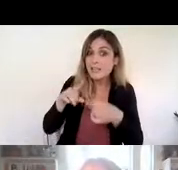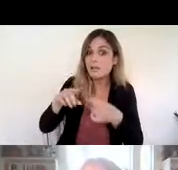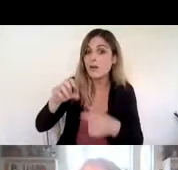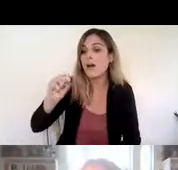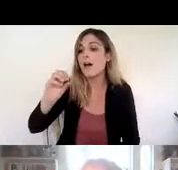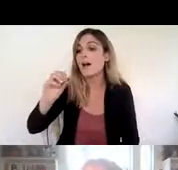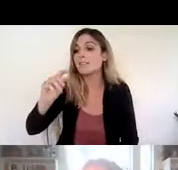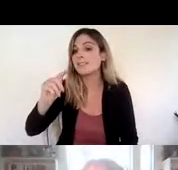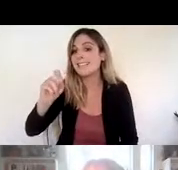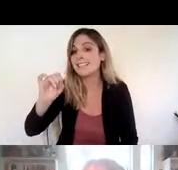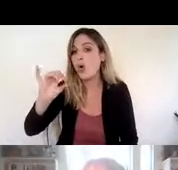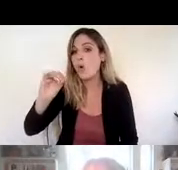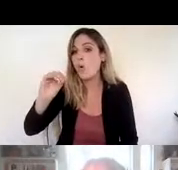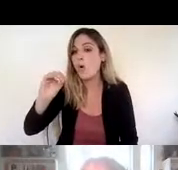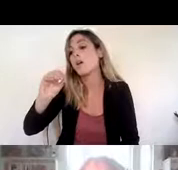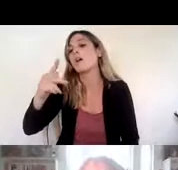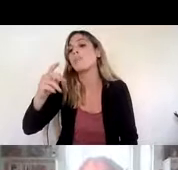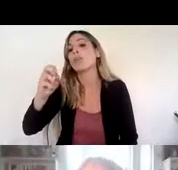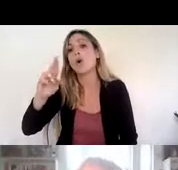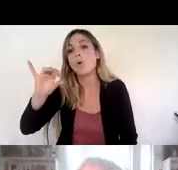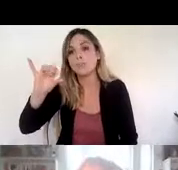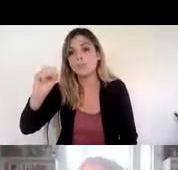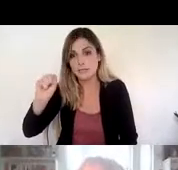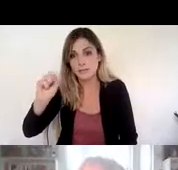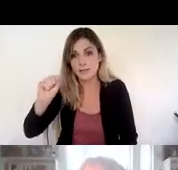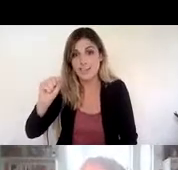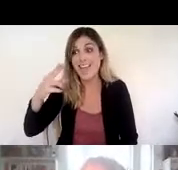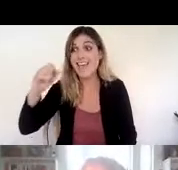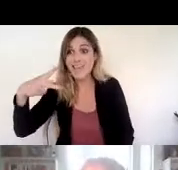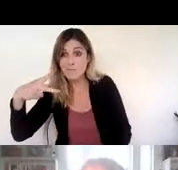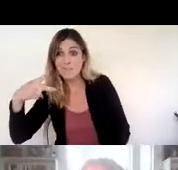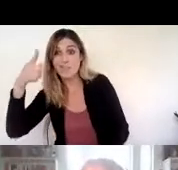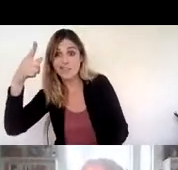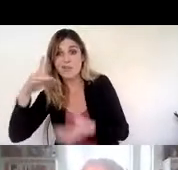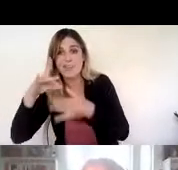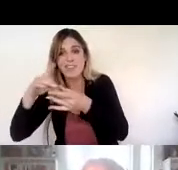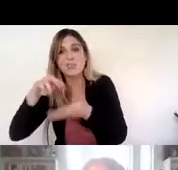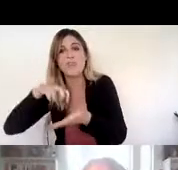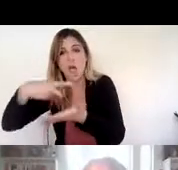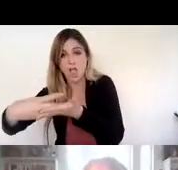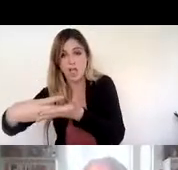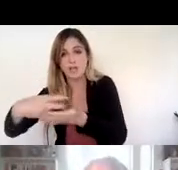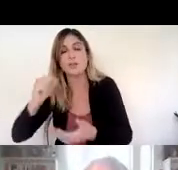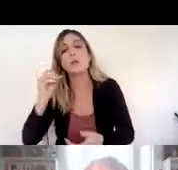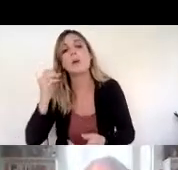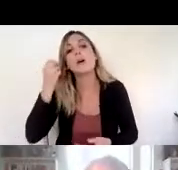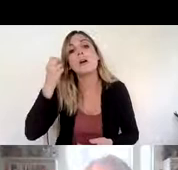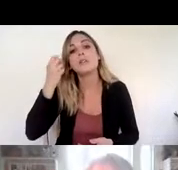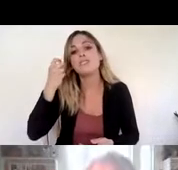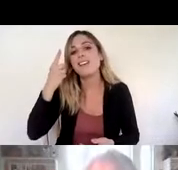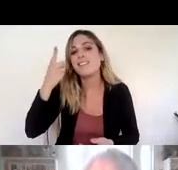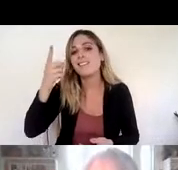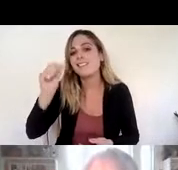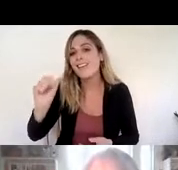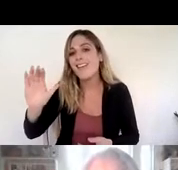hip fractures are linked to falling. So despite those lower hip fractures in Asian countries, their bone health is really not